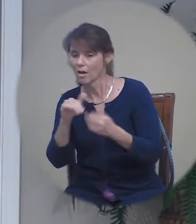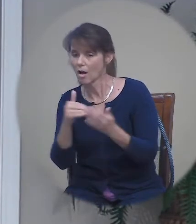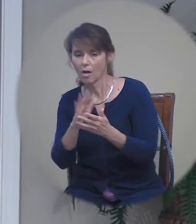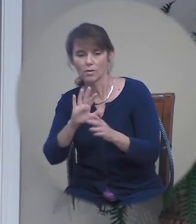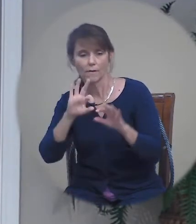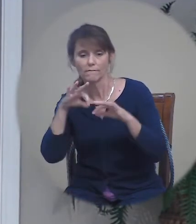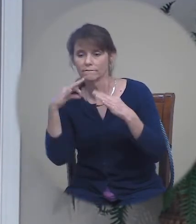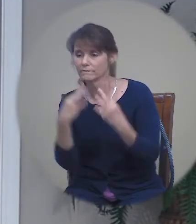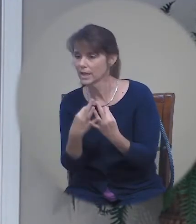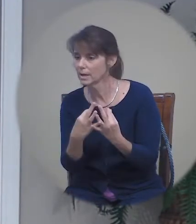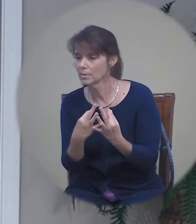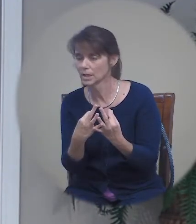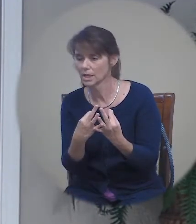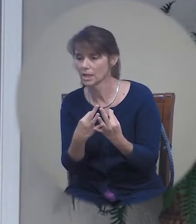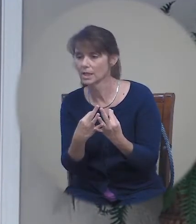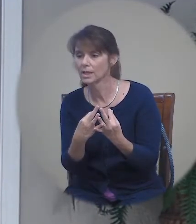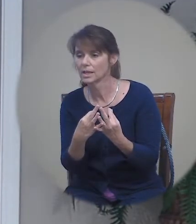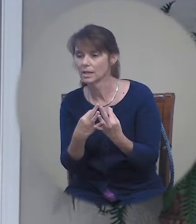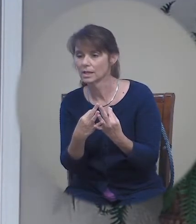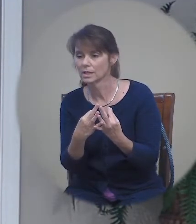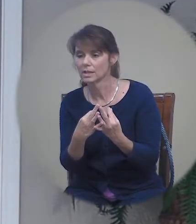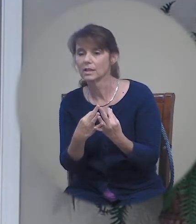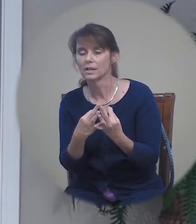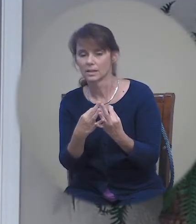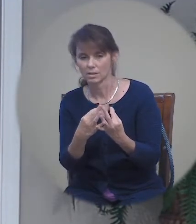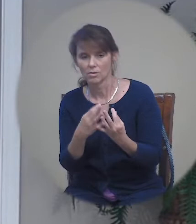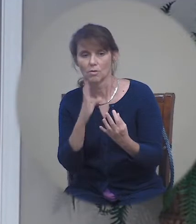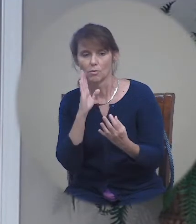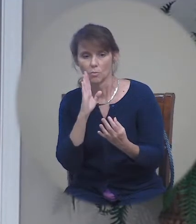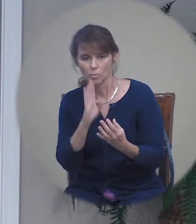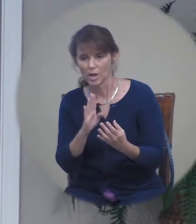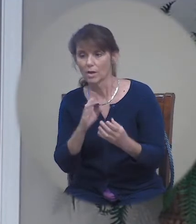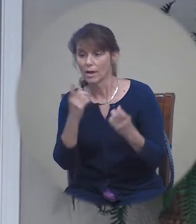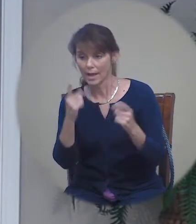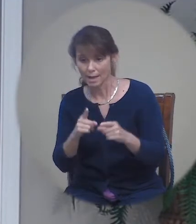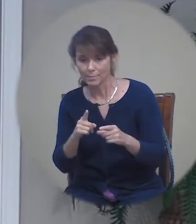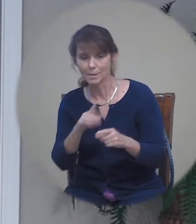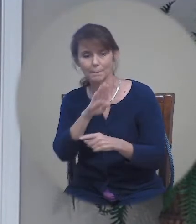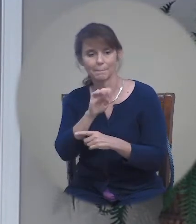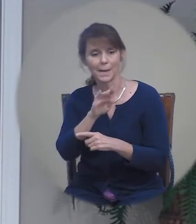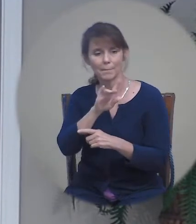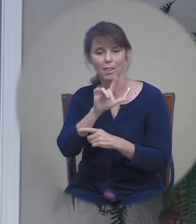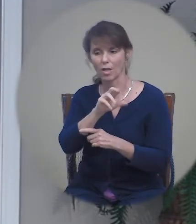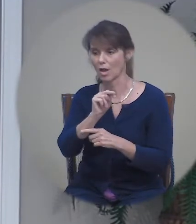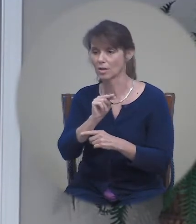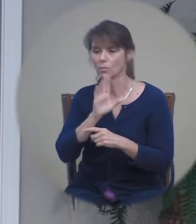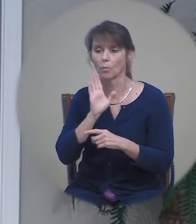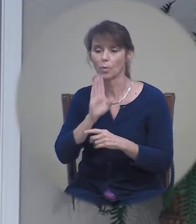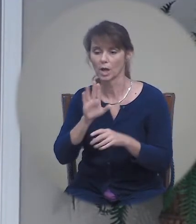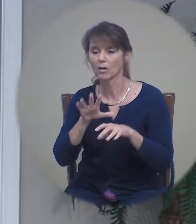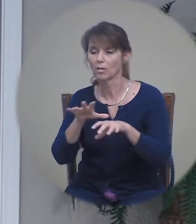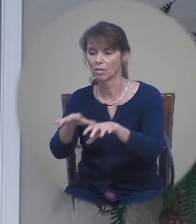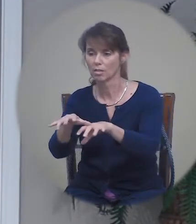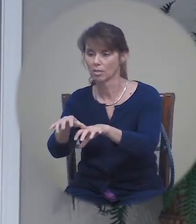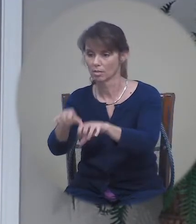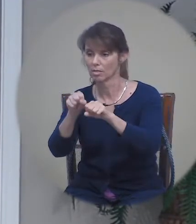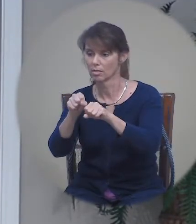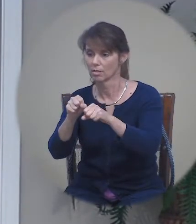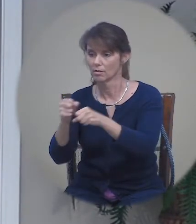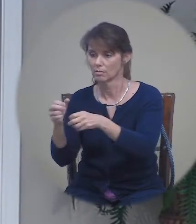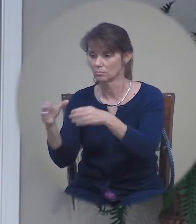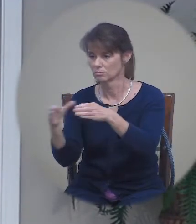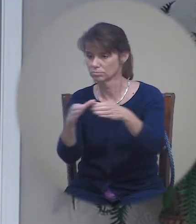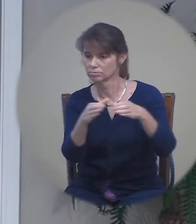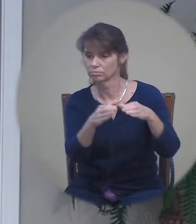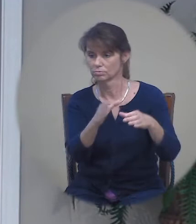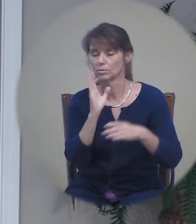are laid up in store, so this day will be carried to Babylon, and nothing shall be left, says the Lord. Some of your sons who shall issue from you, whom